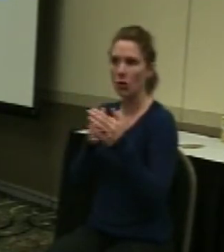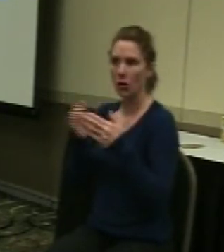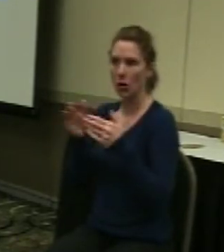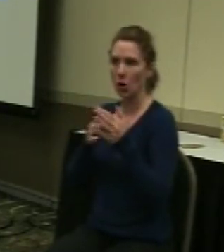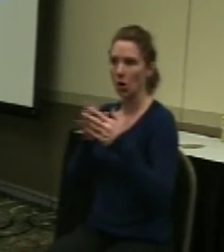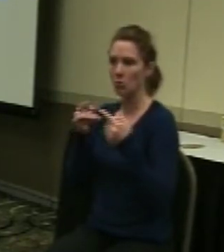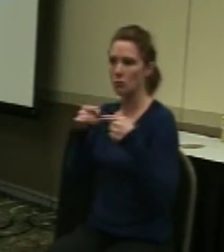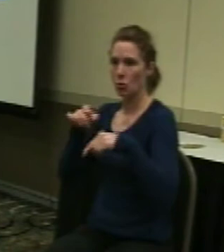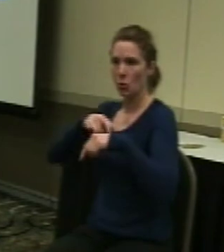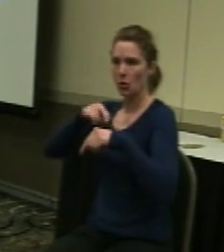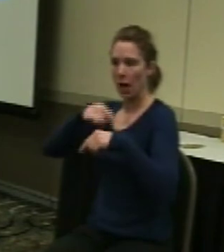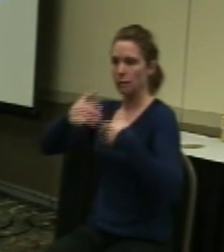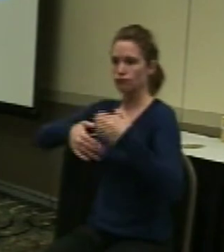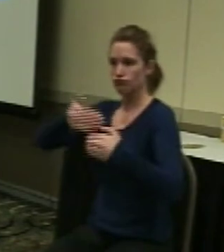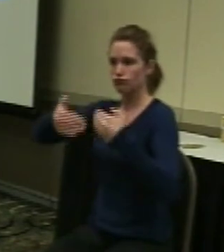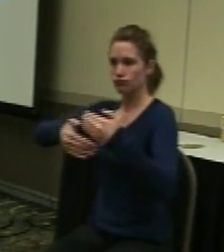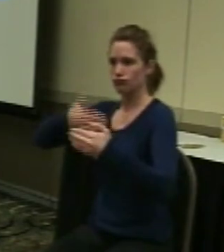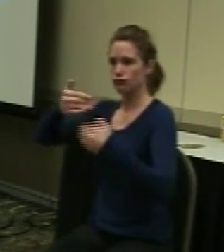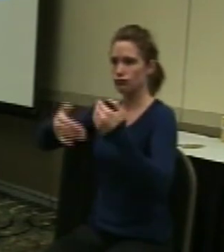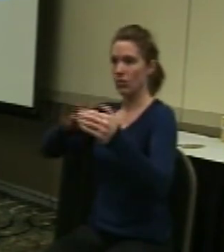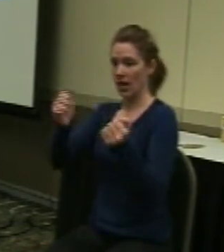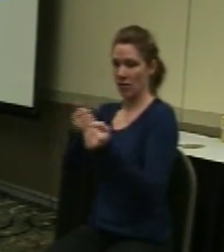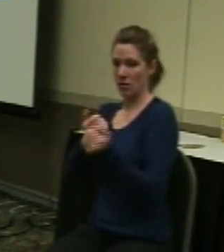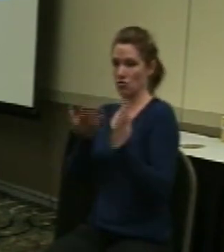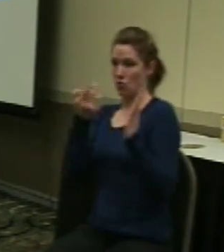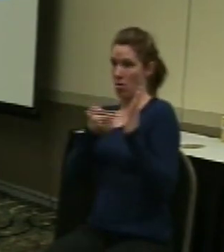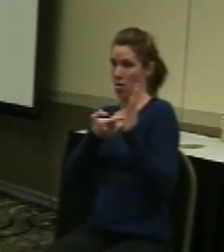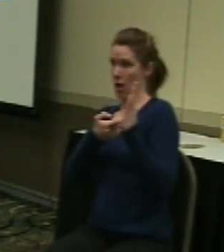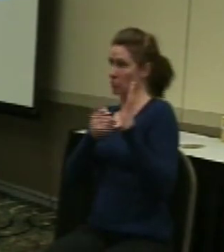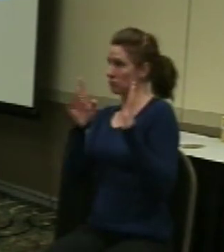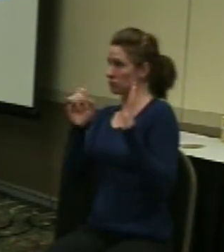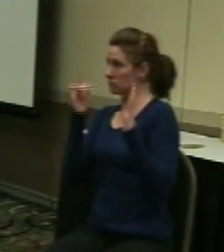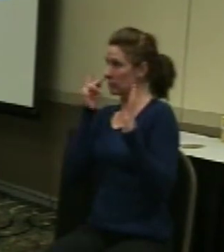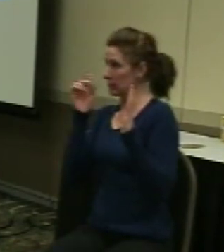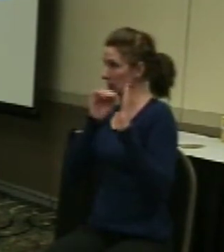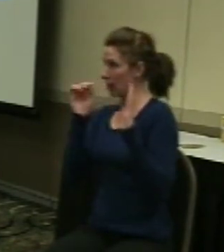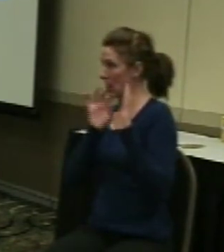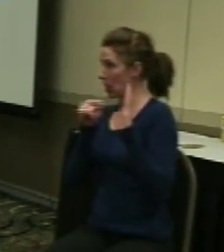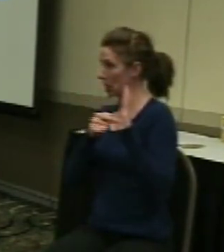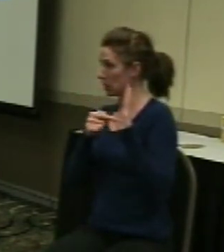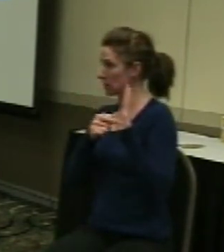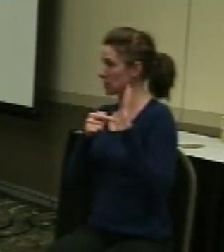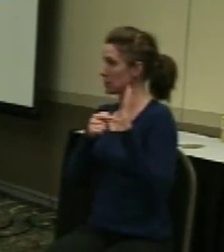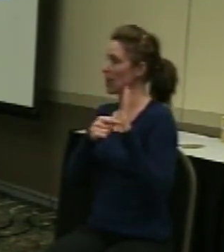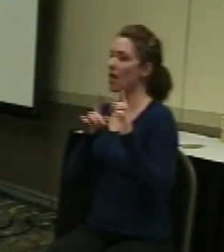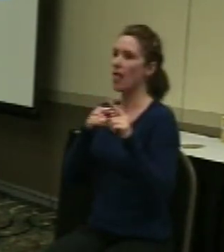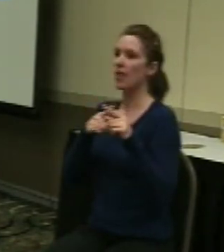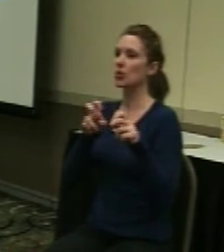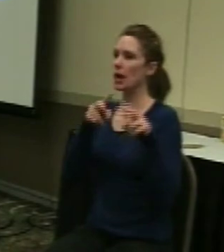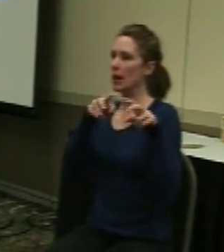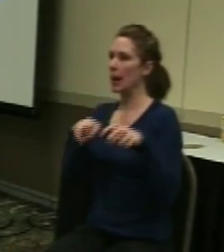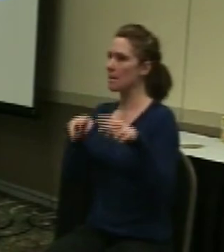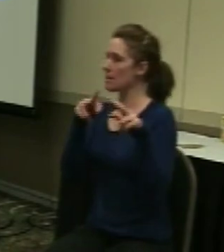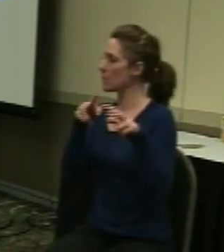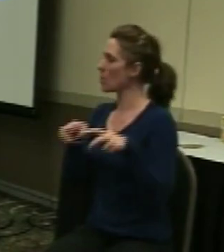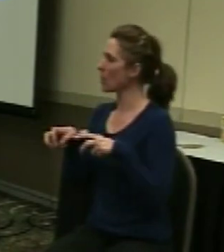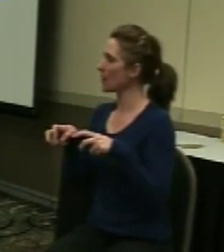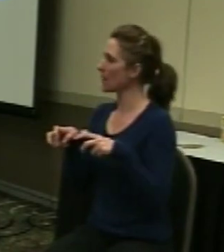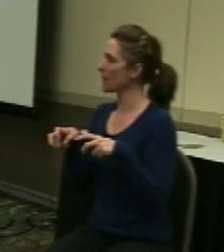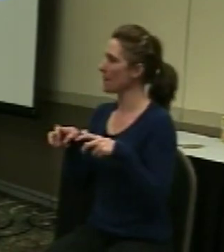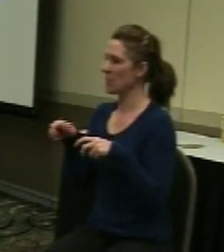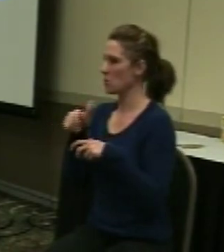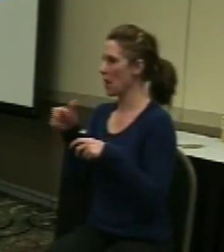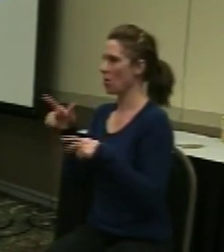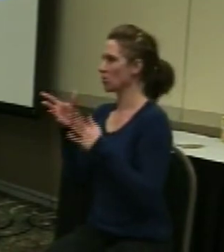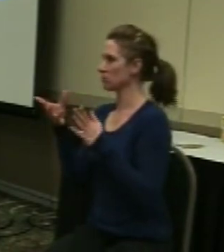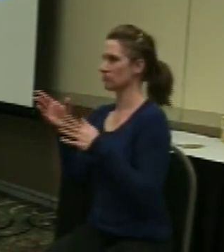time. Furthermore, here as it stands, you can obviously import that then into any other